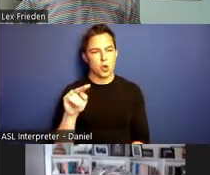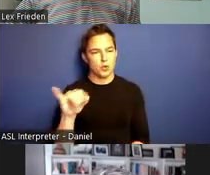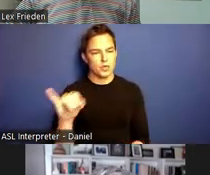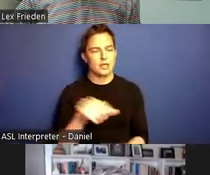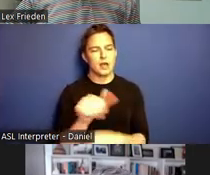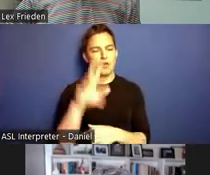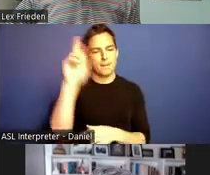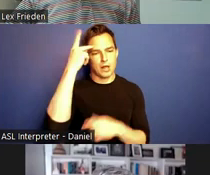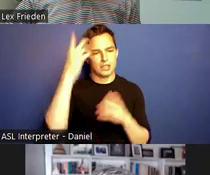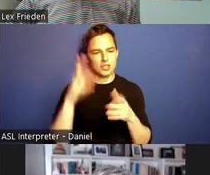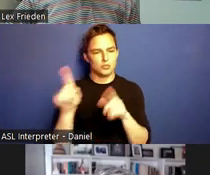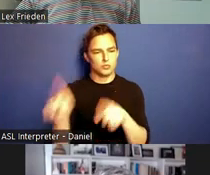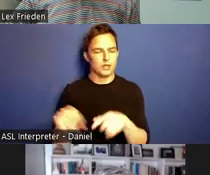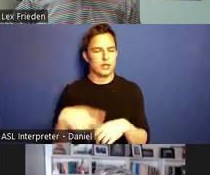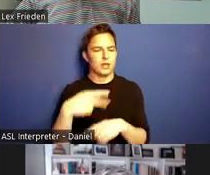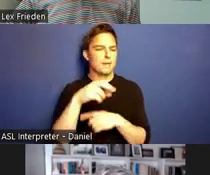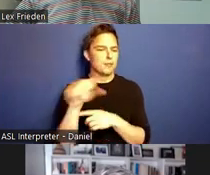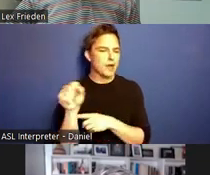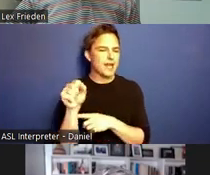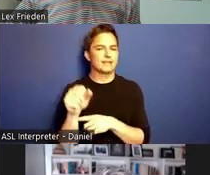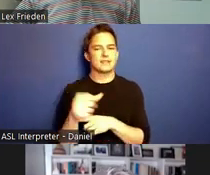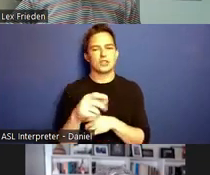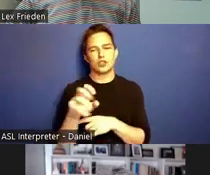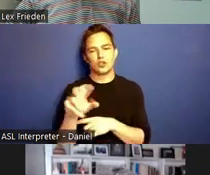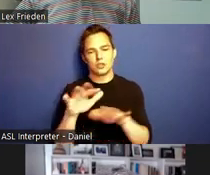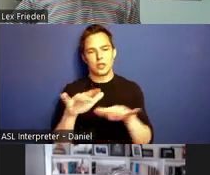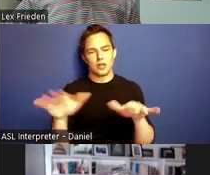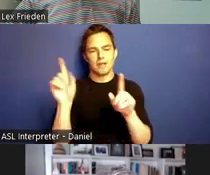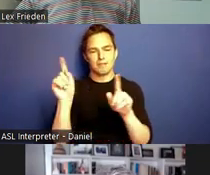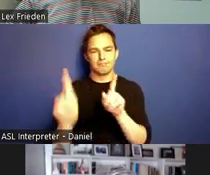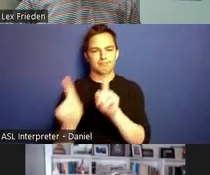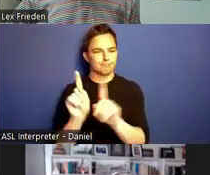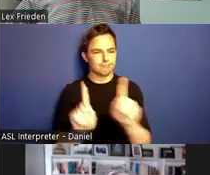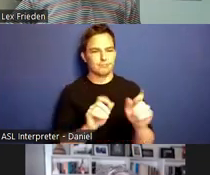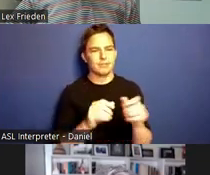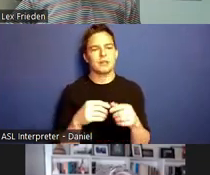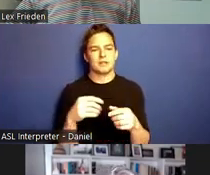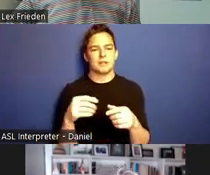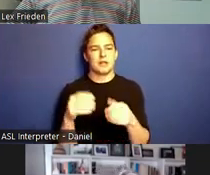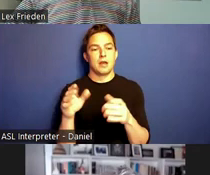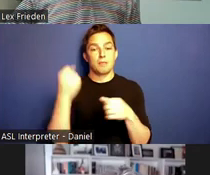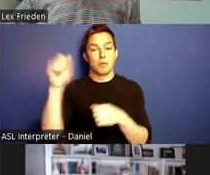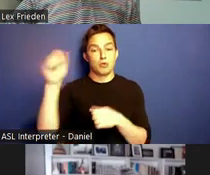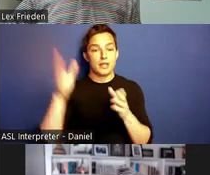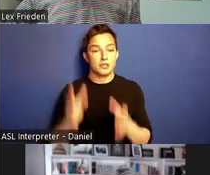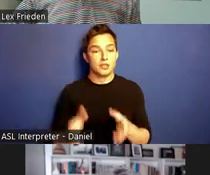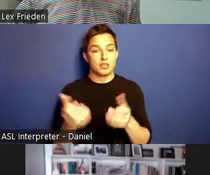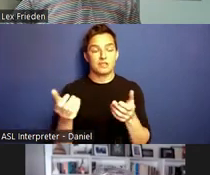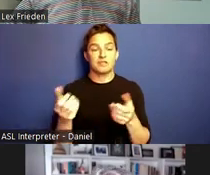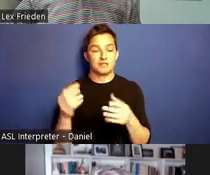politicians attended, the press was there. This was quite an event that had been organized by protesters who hadn't had a bath in several